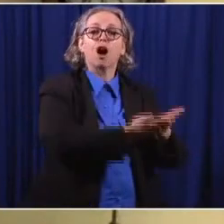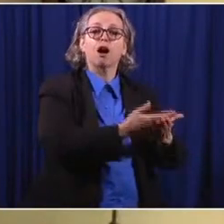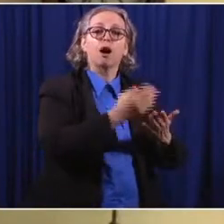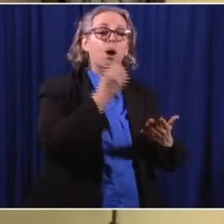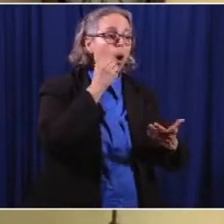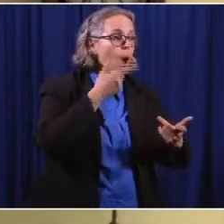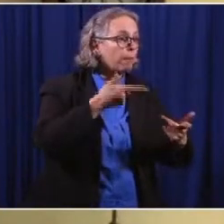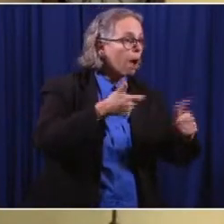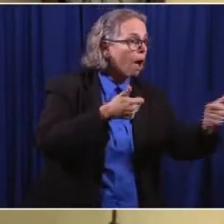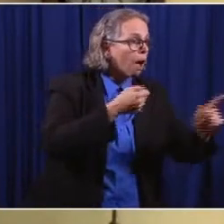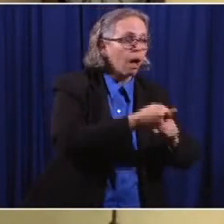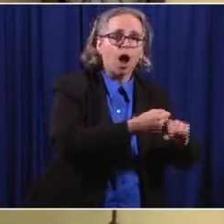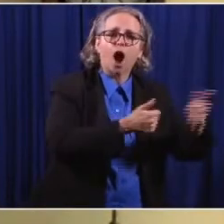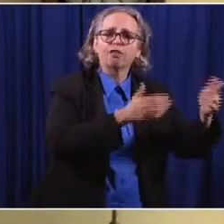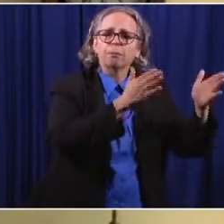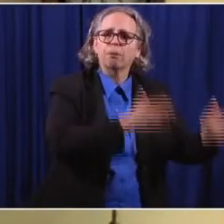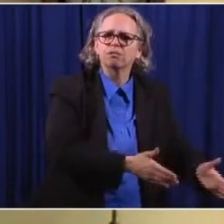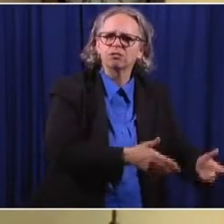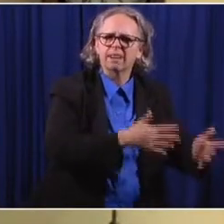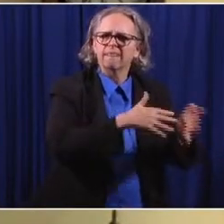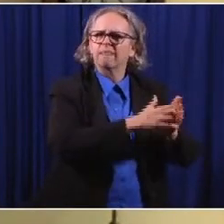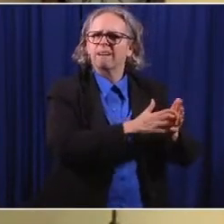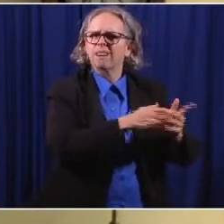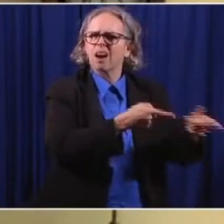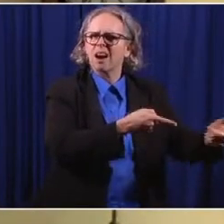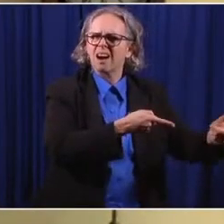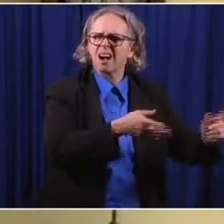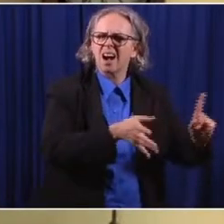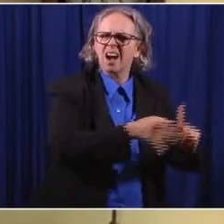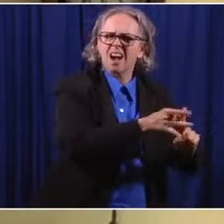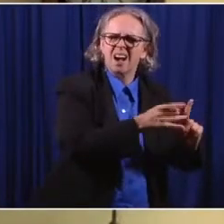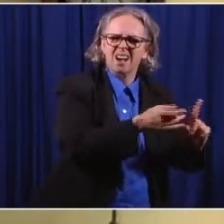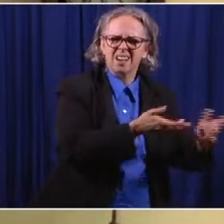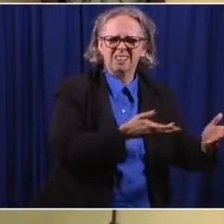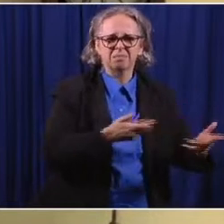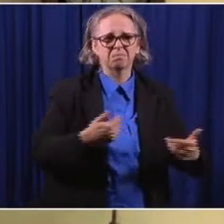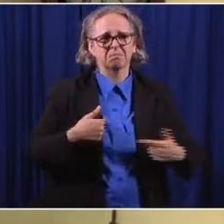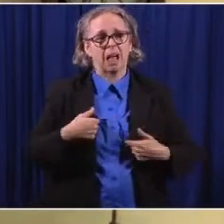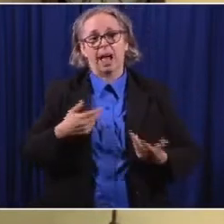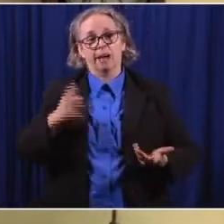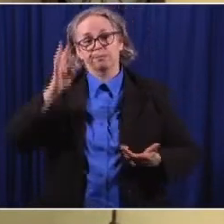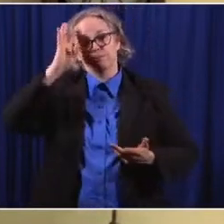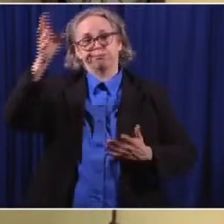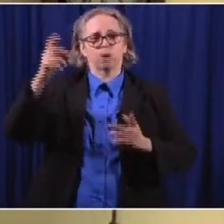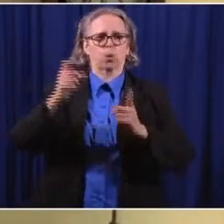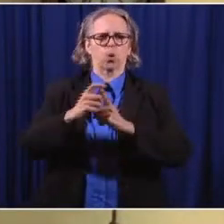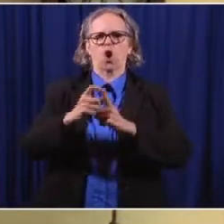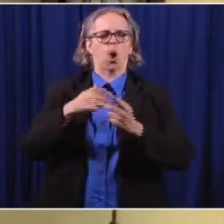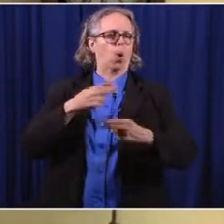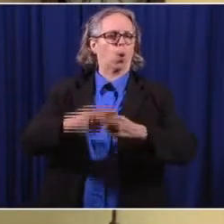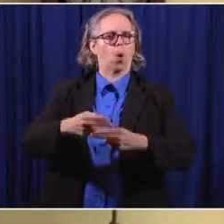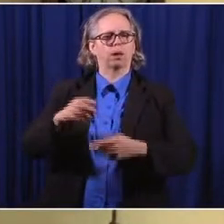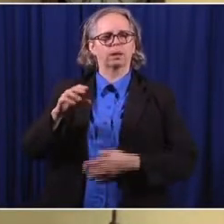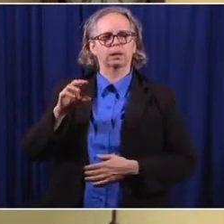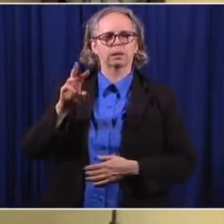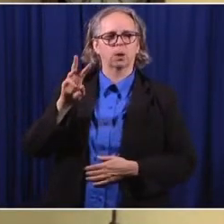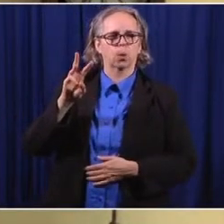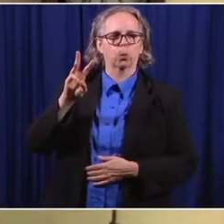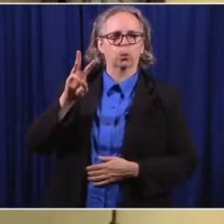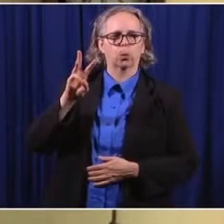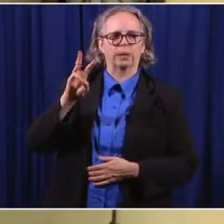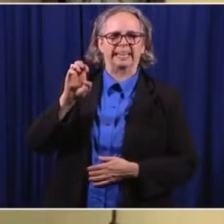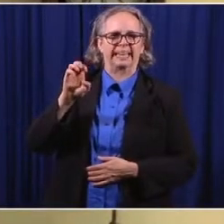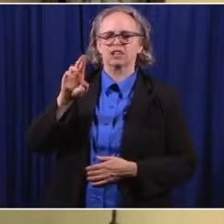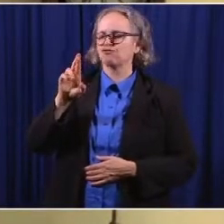effect. I made that up, but it's sort of a bounce off effect, and that's really what you're